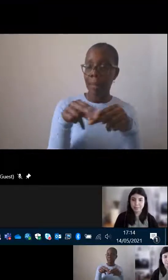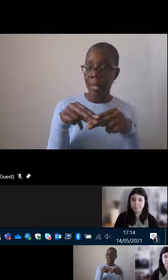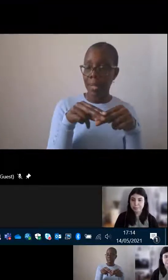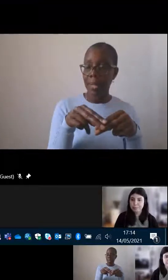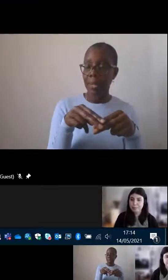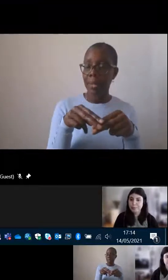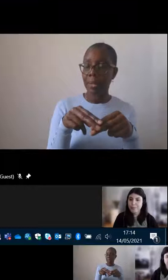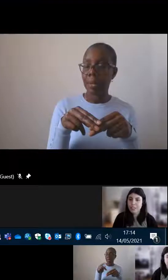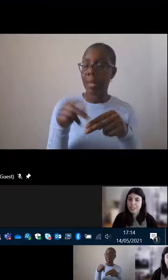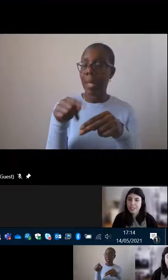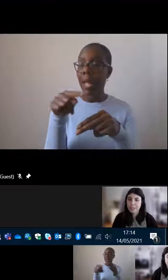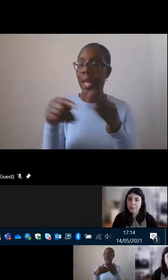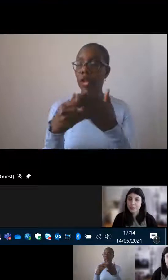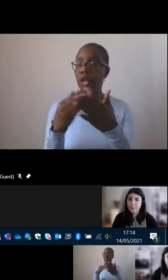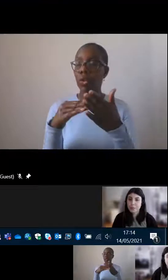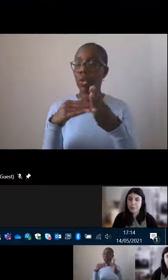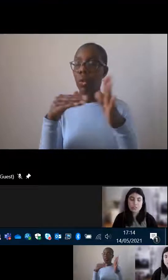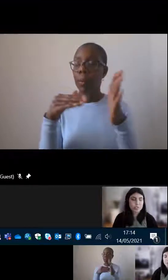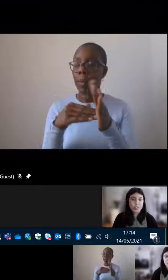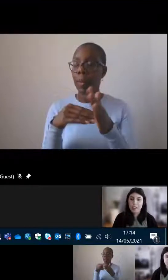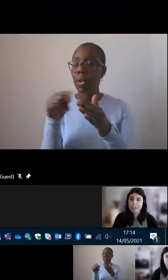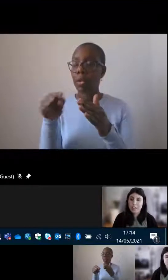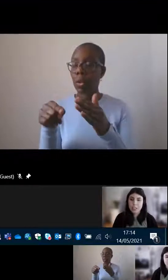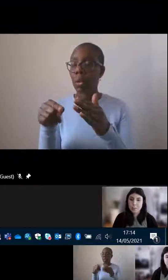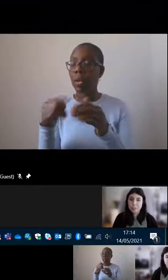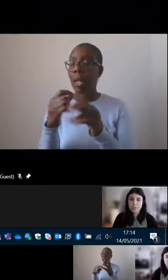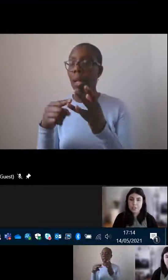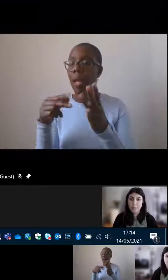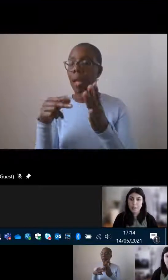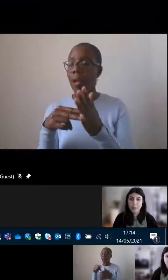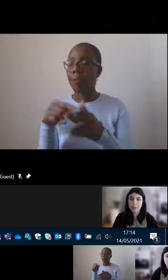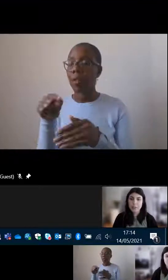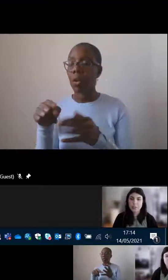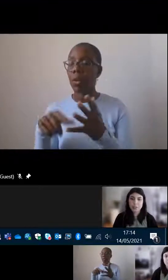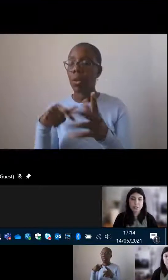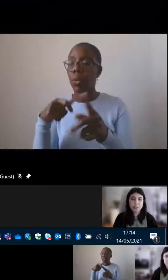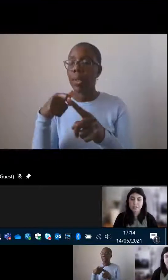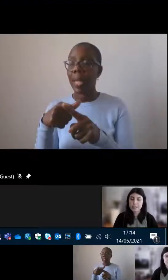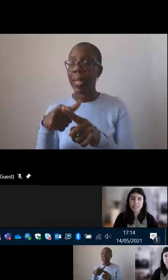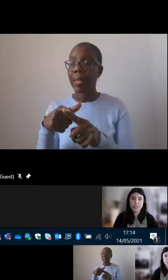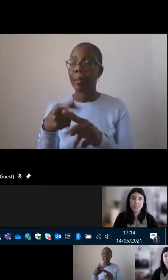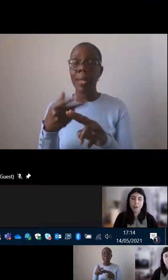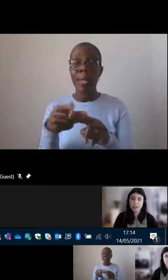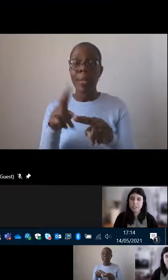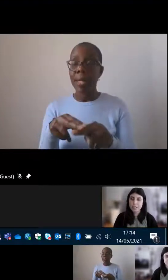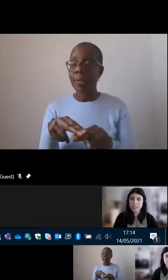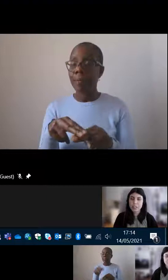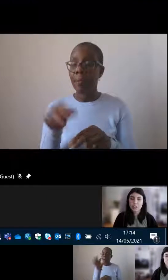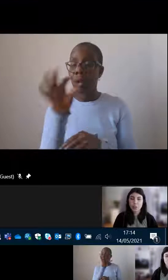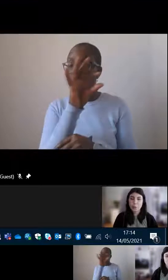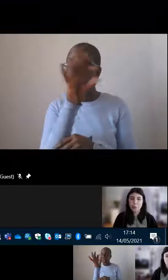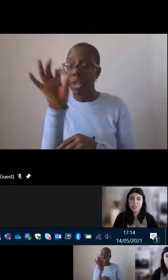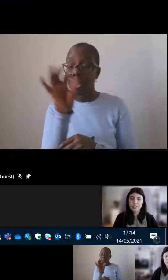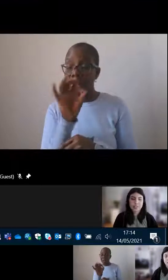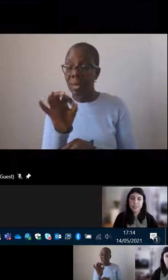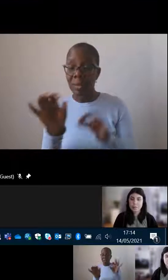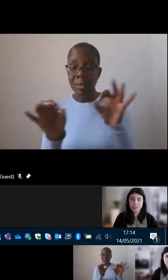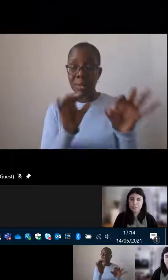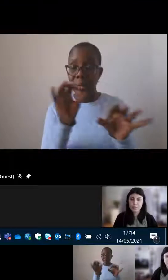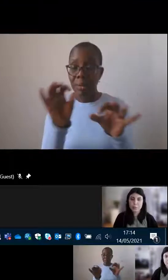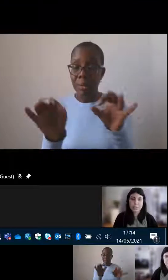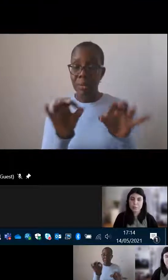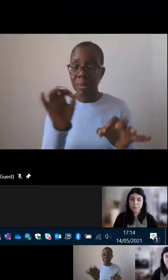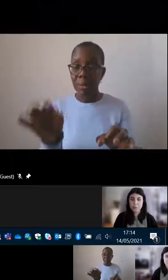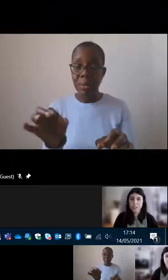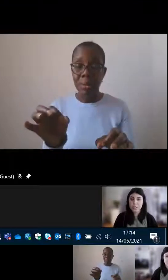strengthening.families@newham.gov.uk. So if you have any questions about Children's Centres offer, or directly